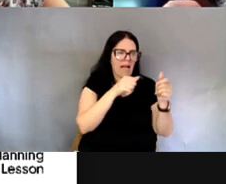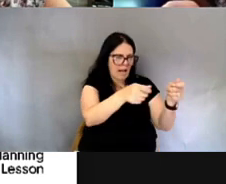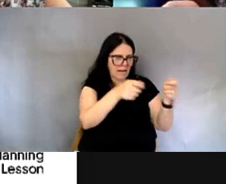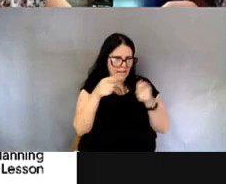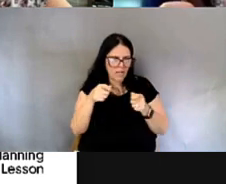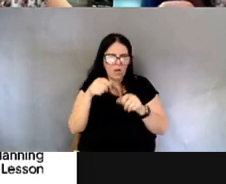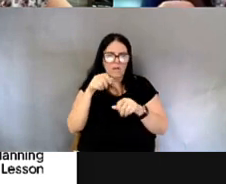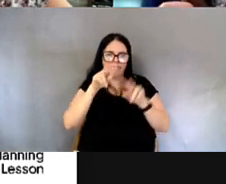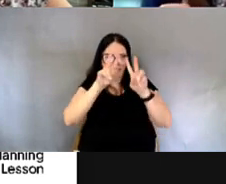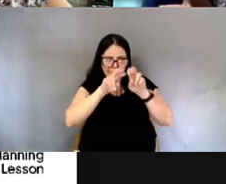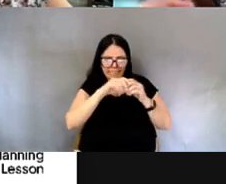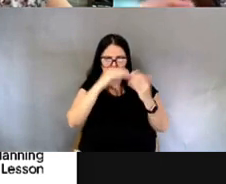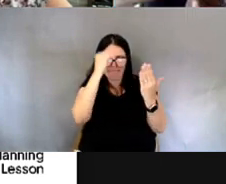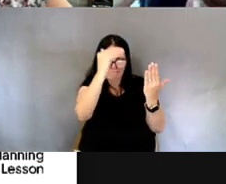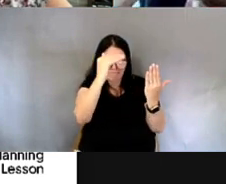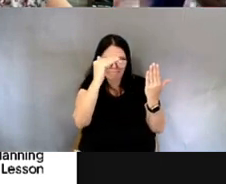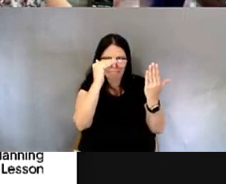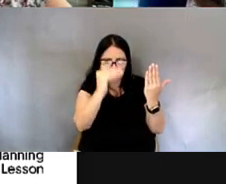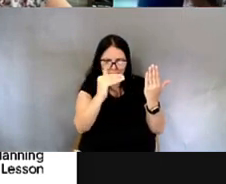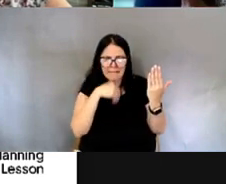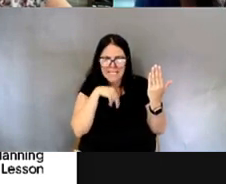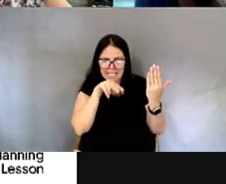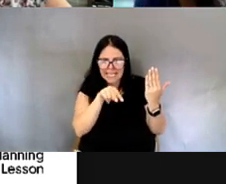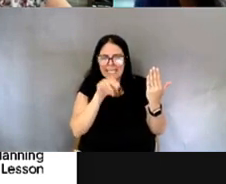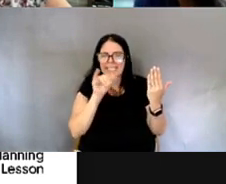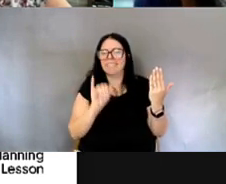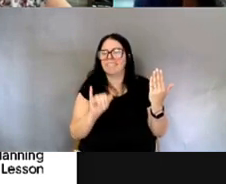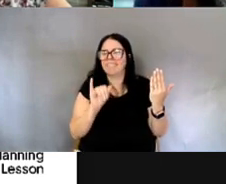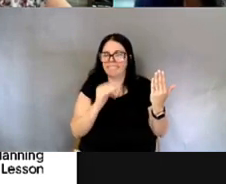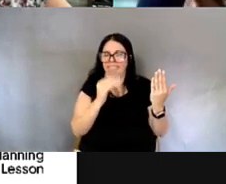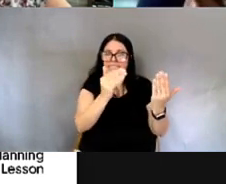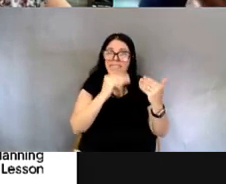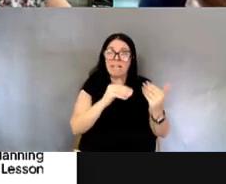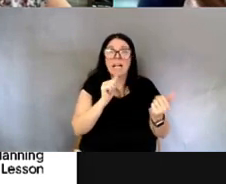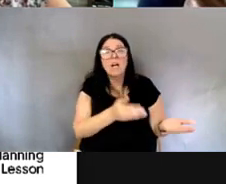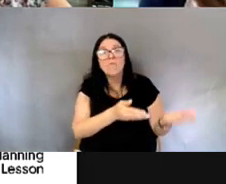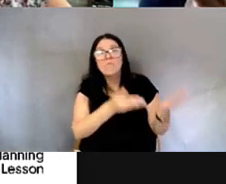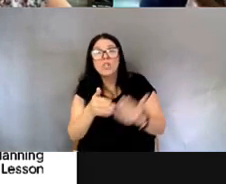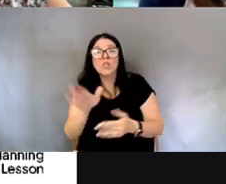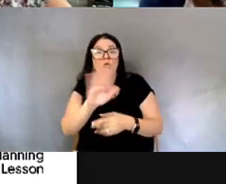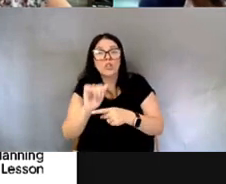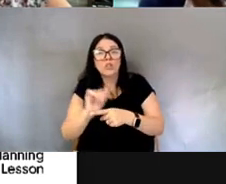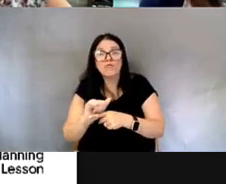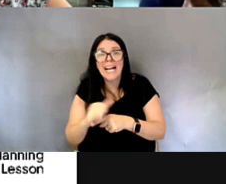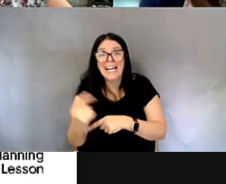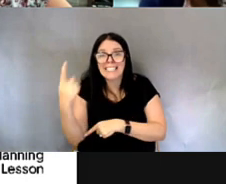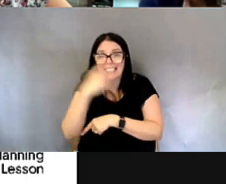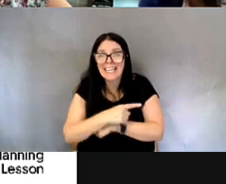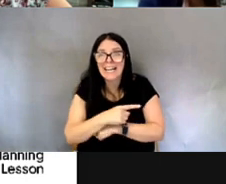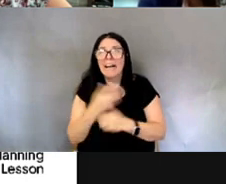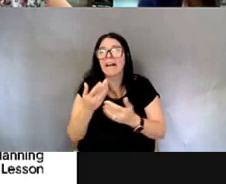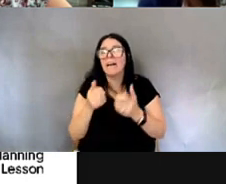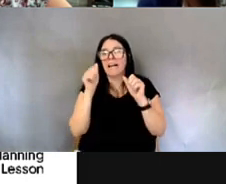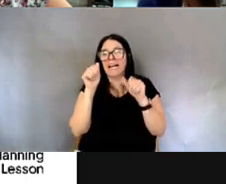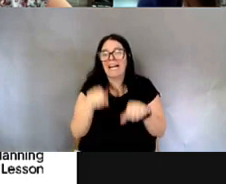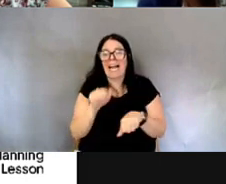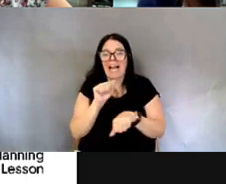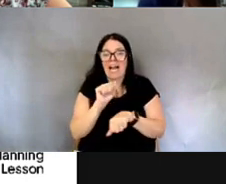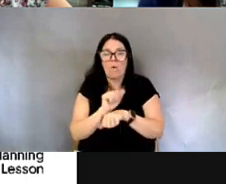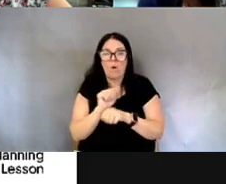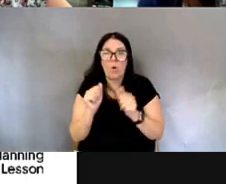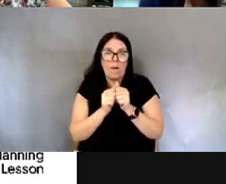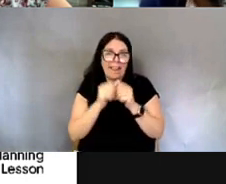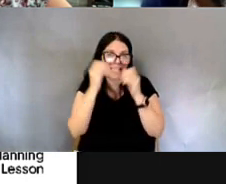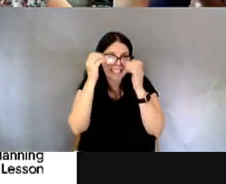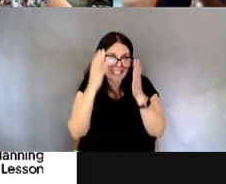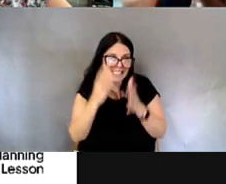one question at a time, that you could take to a PD day, that you could also perhaps work with a couple of